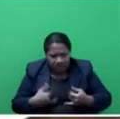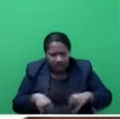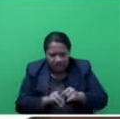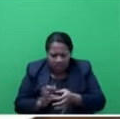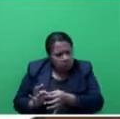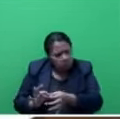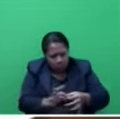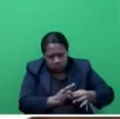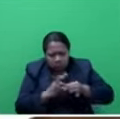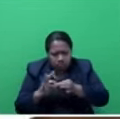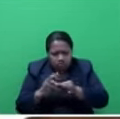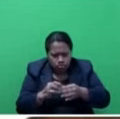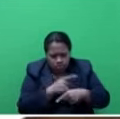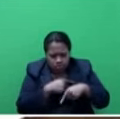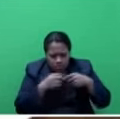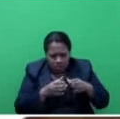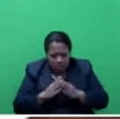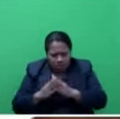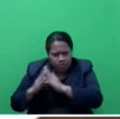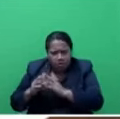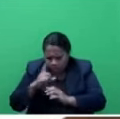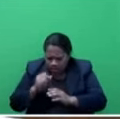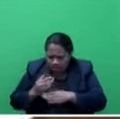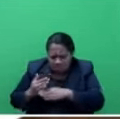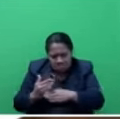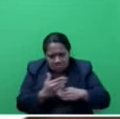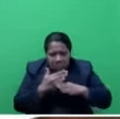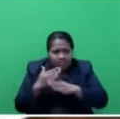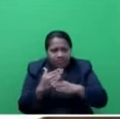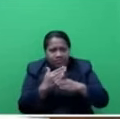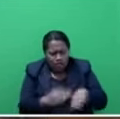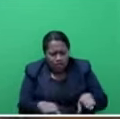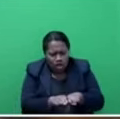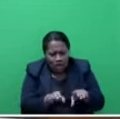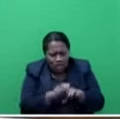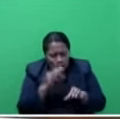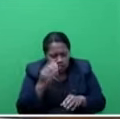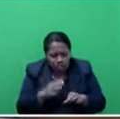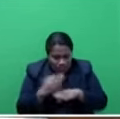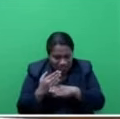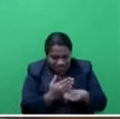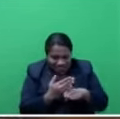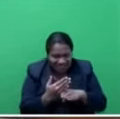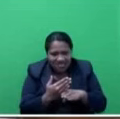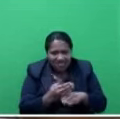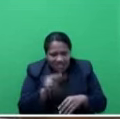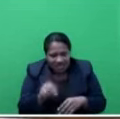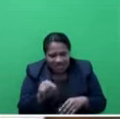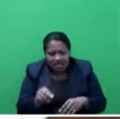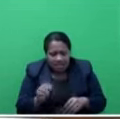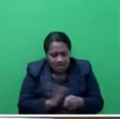regional institutions so that we could cooperate regionally on common concerns and make the most of the resources we